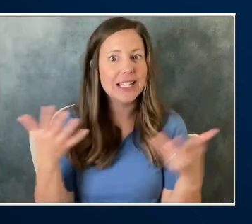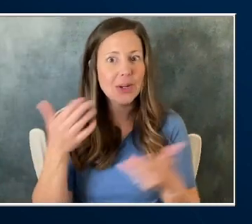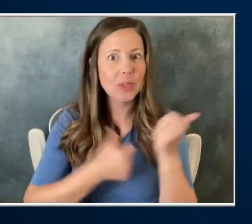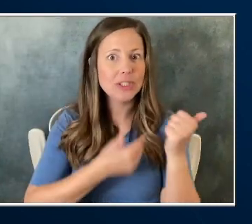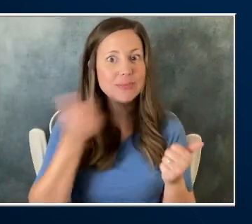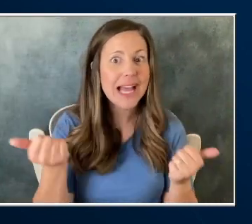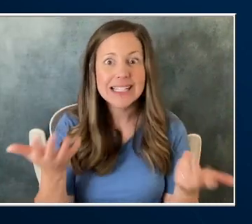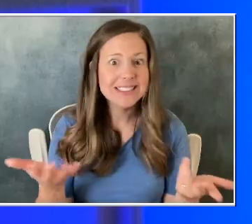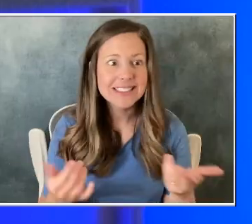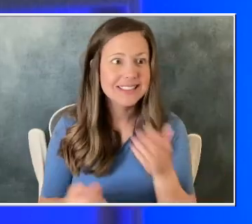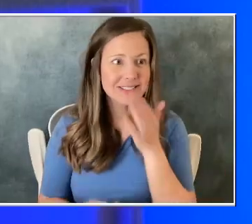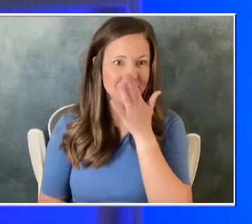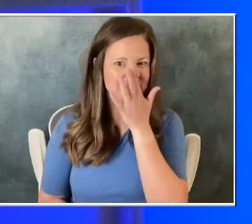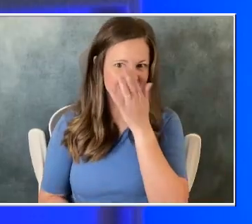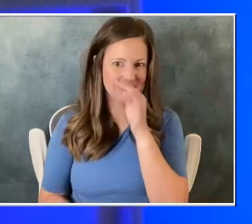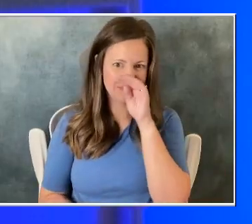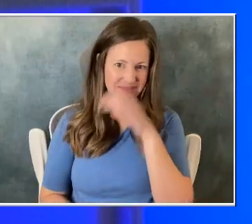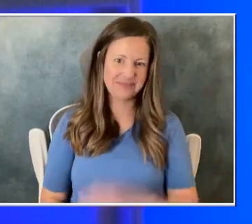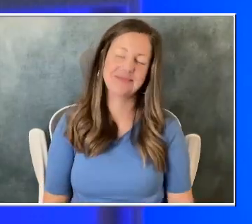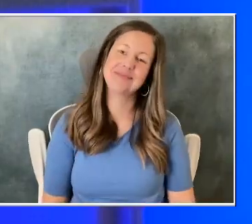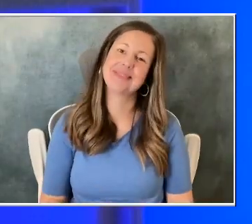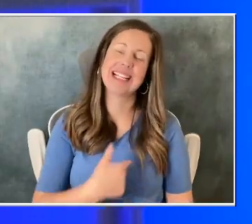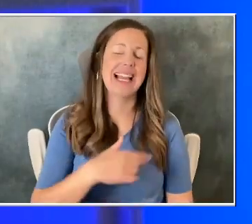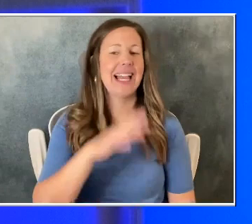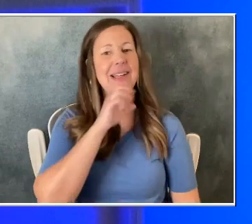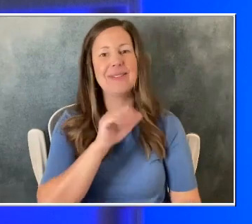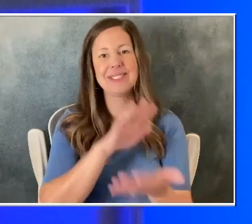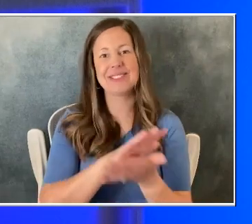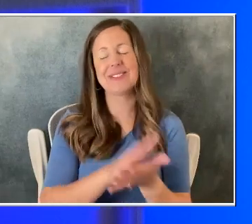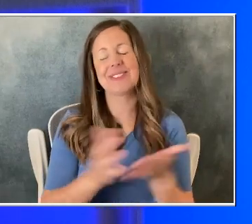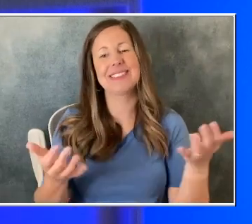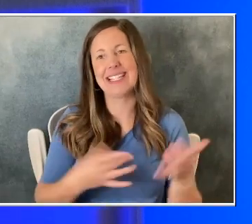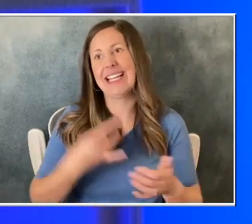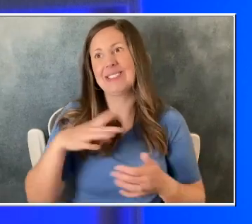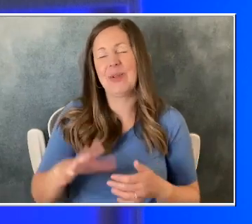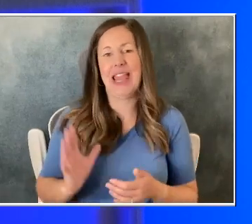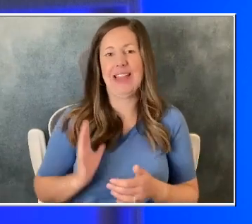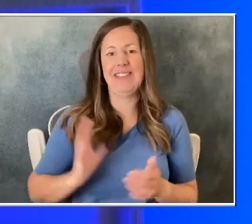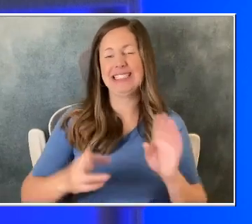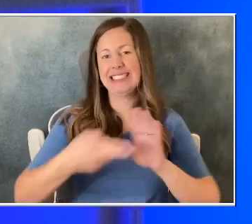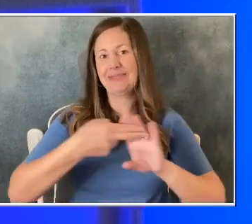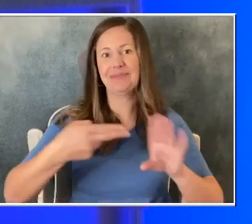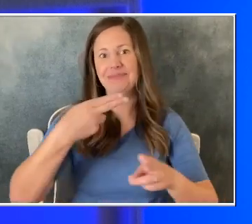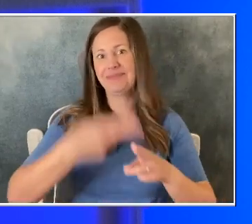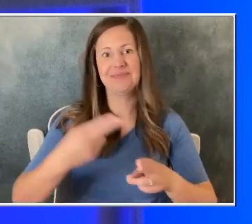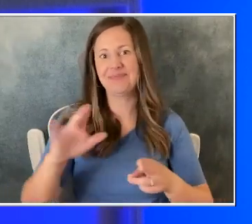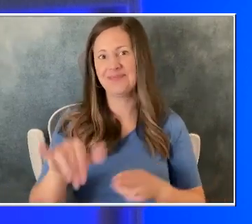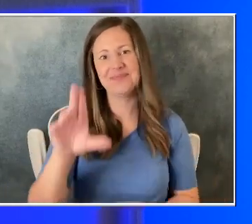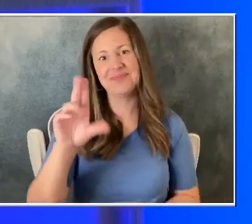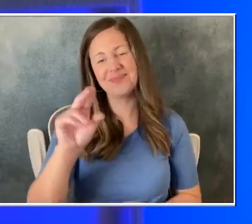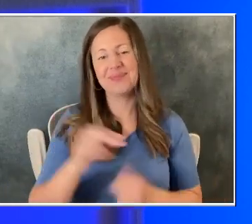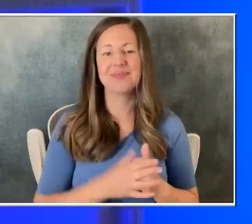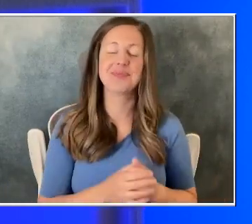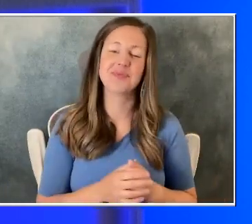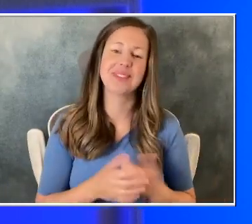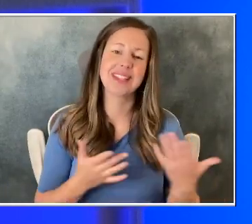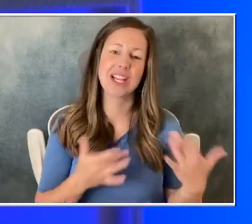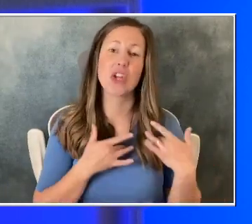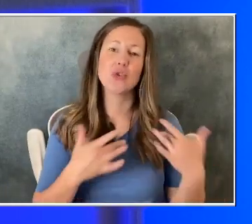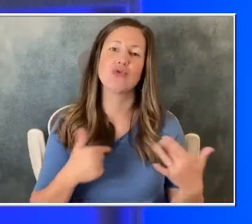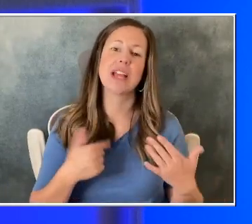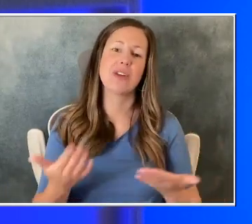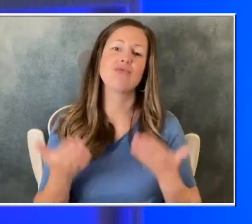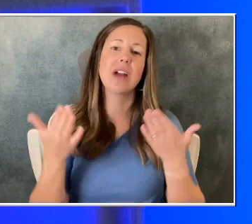I'm very old school. I don't like fancy brands. I will say that. My favorite, usually I recommend an